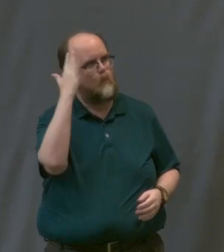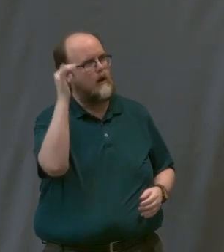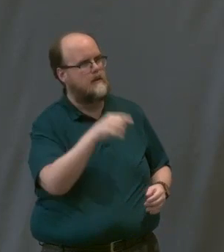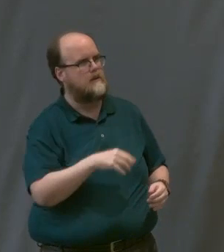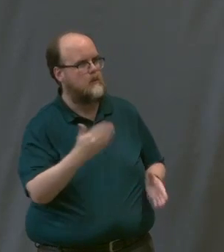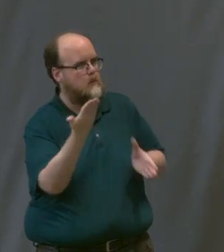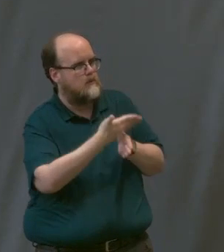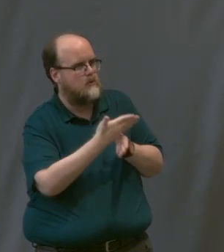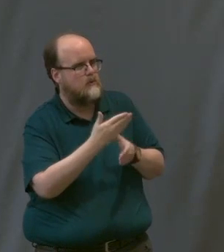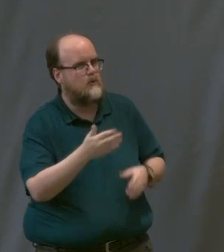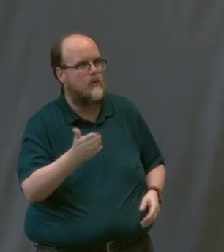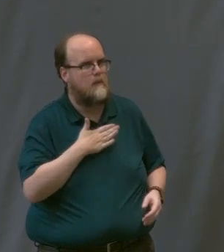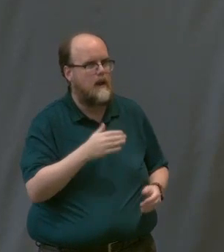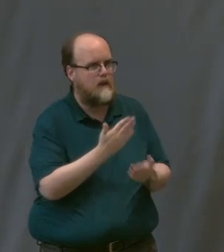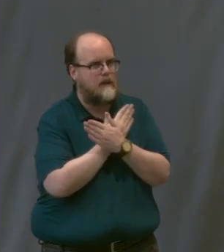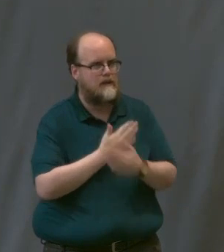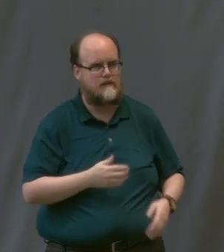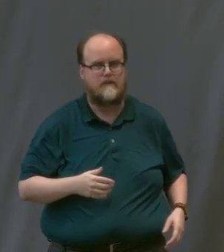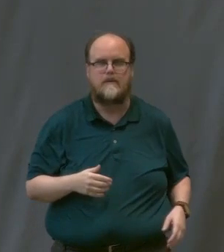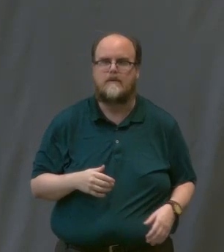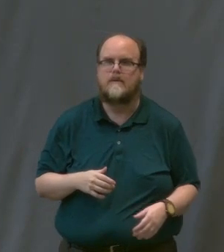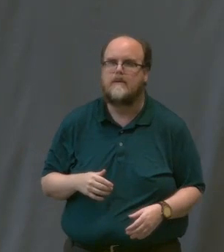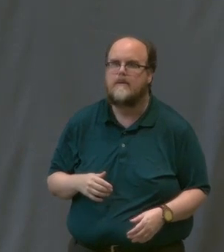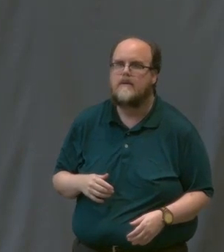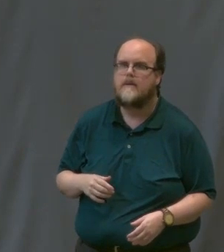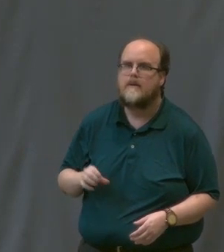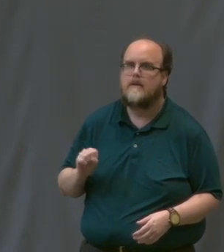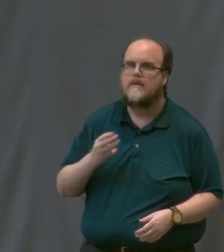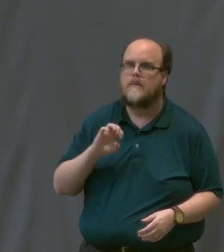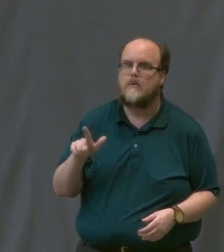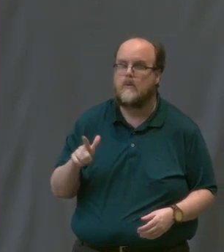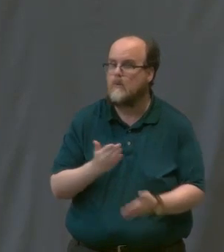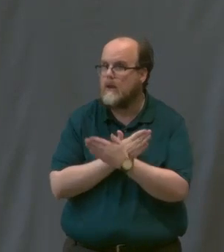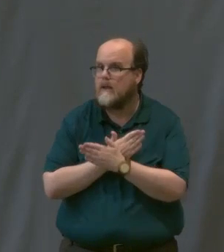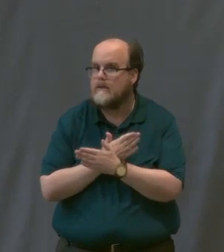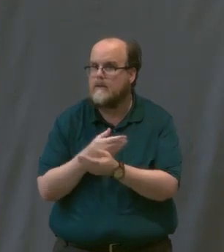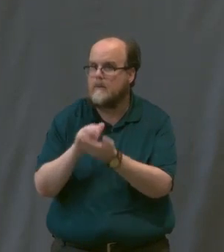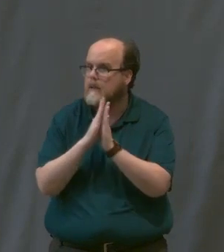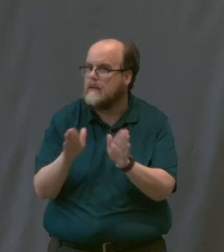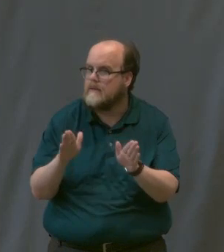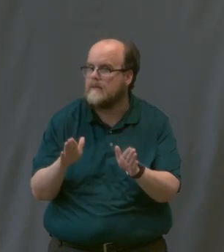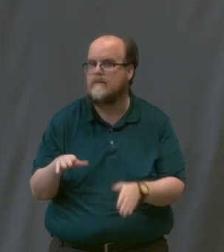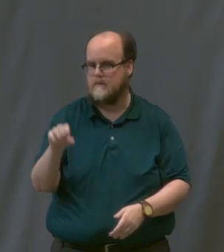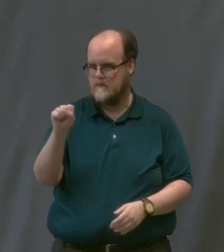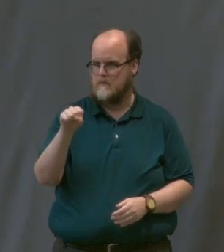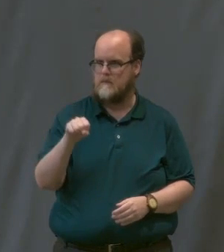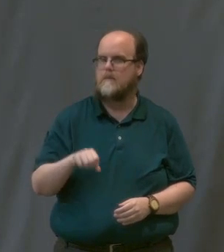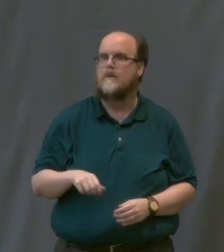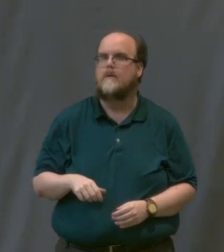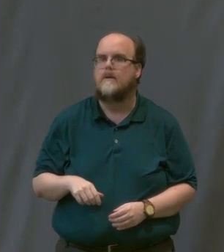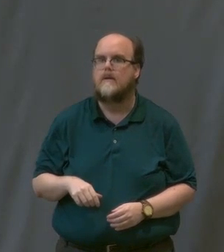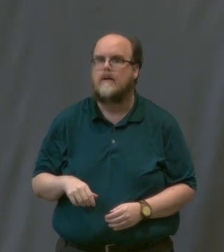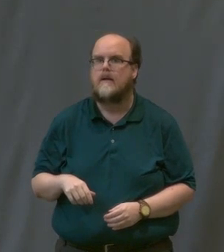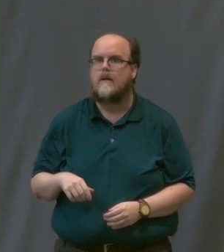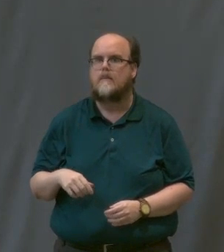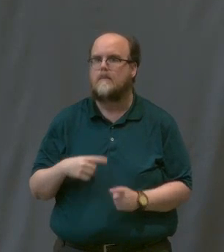Why have you disturbed my rest? Was Samuel at rest? Was he at peace? Oh, yeah. By the